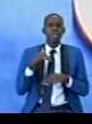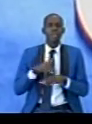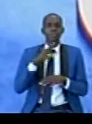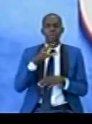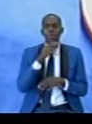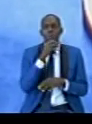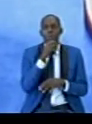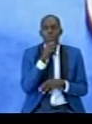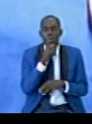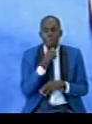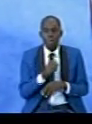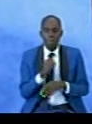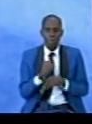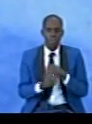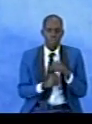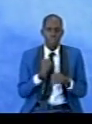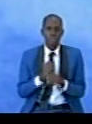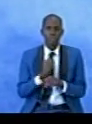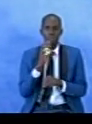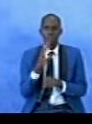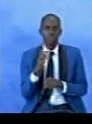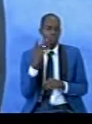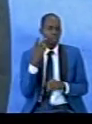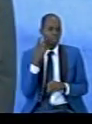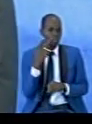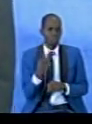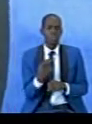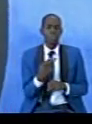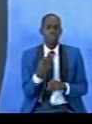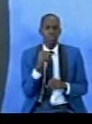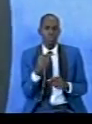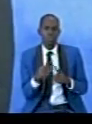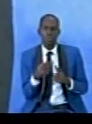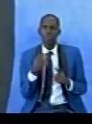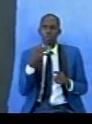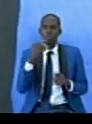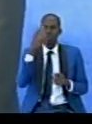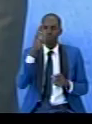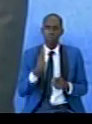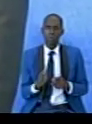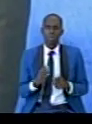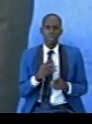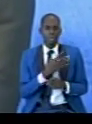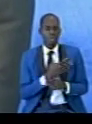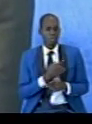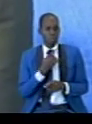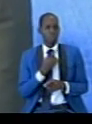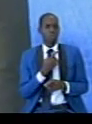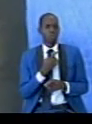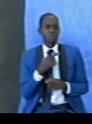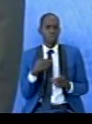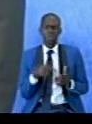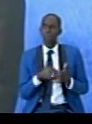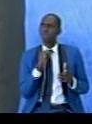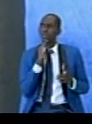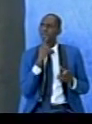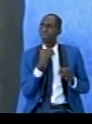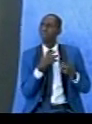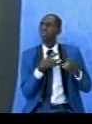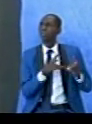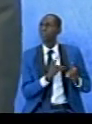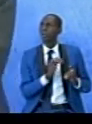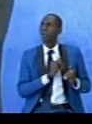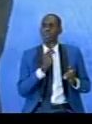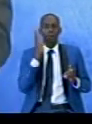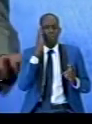life, you came across the gospel, the saving gospel, and you say, this is the direction I'm going